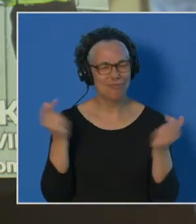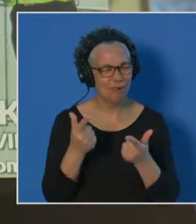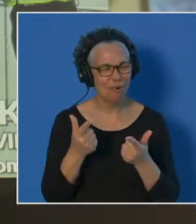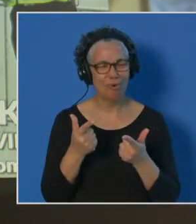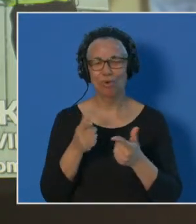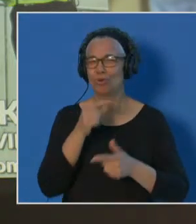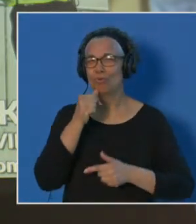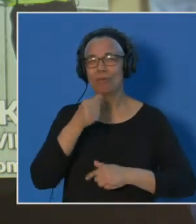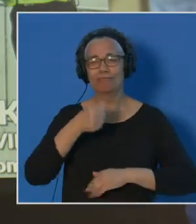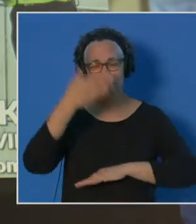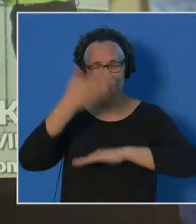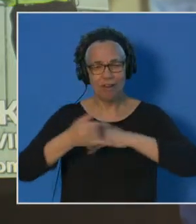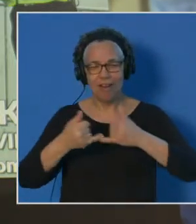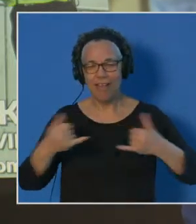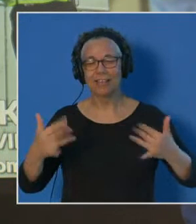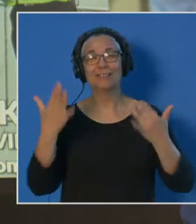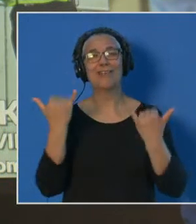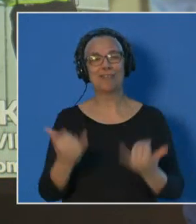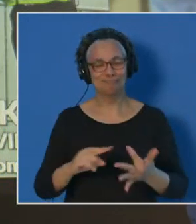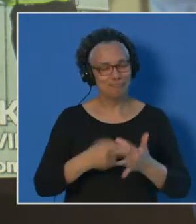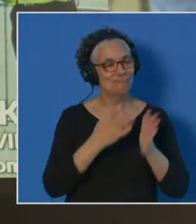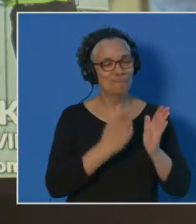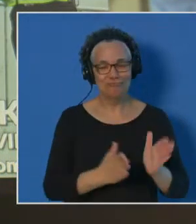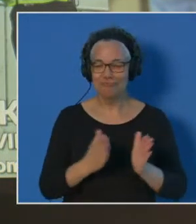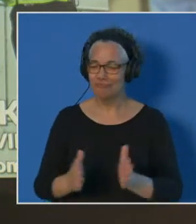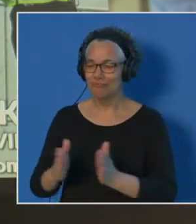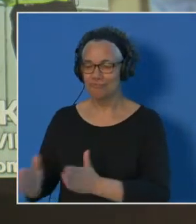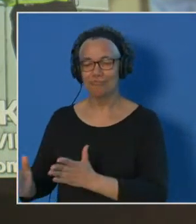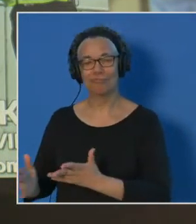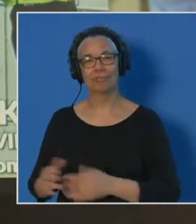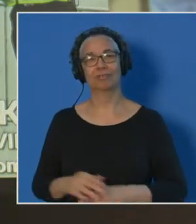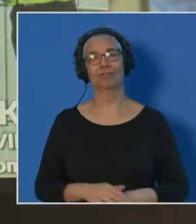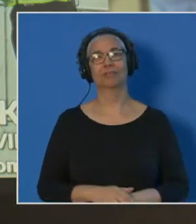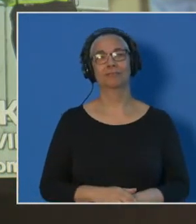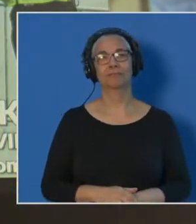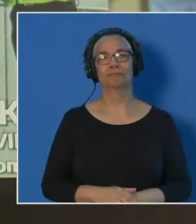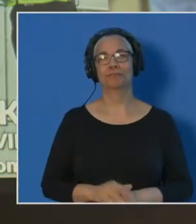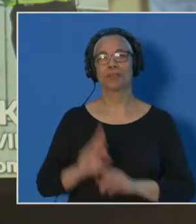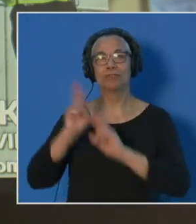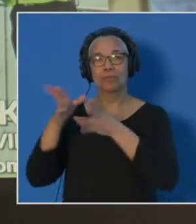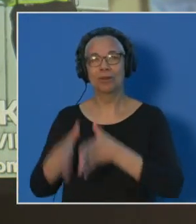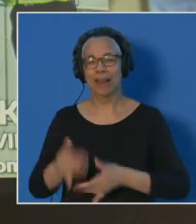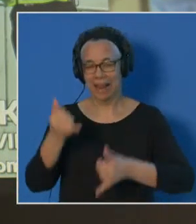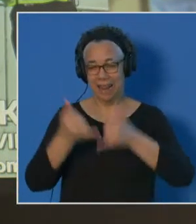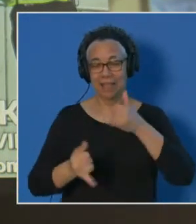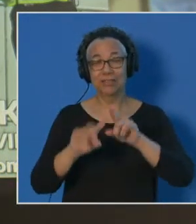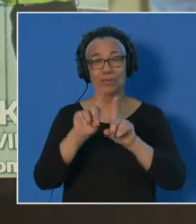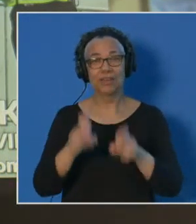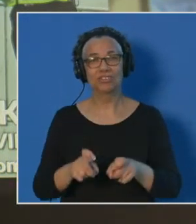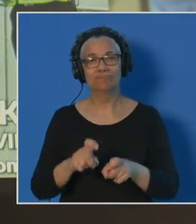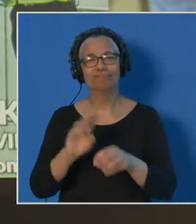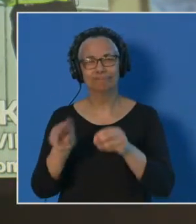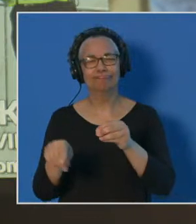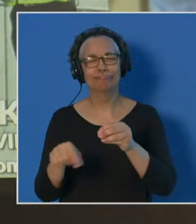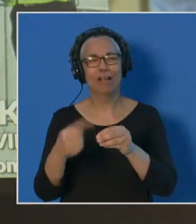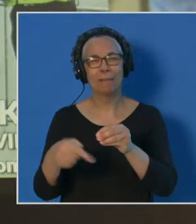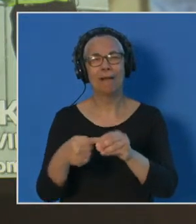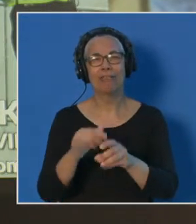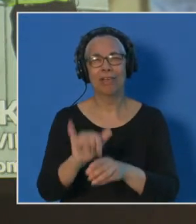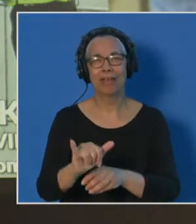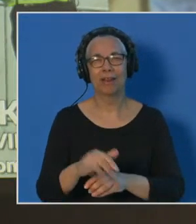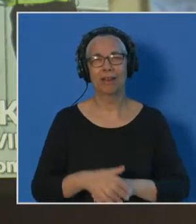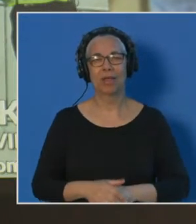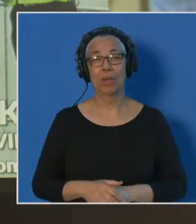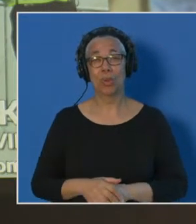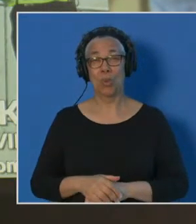that are frontline workers can start making preparations in that regard. And one final question with regard to that. When they go